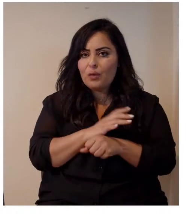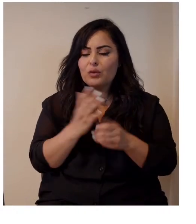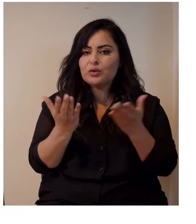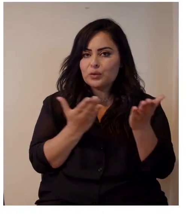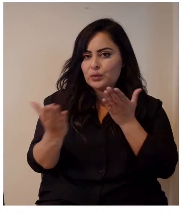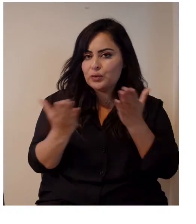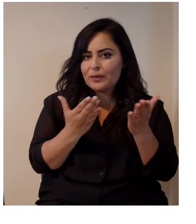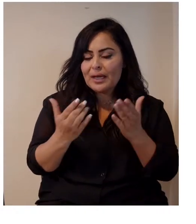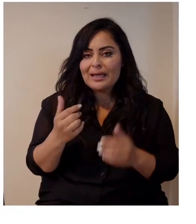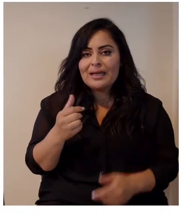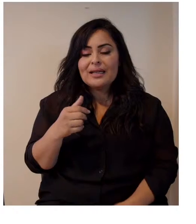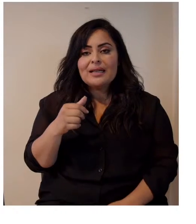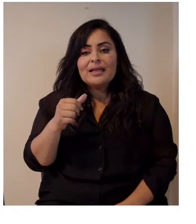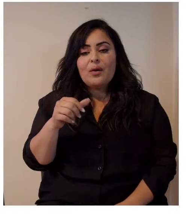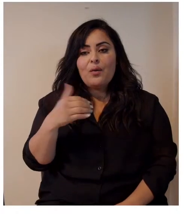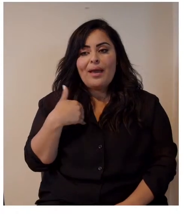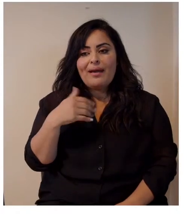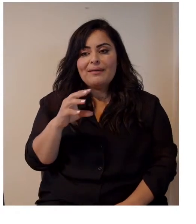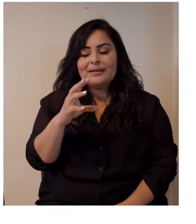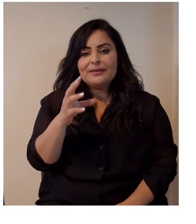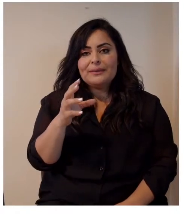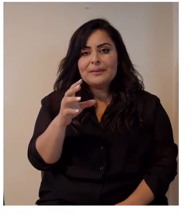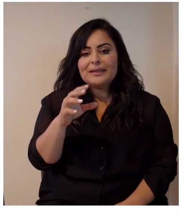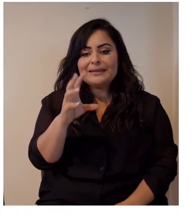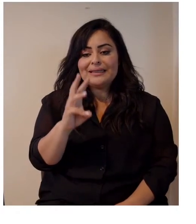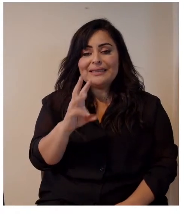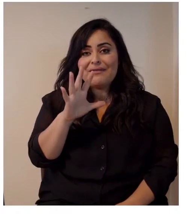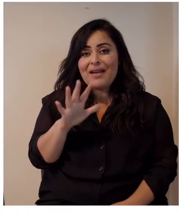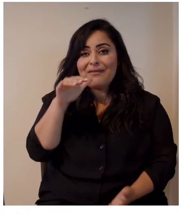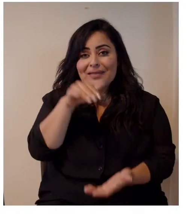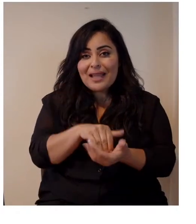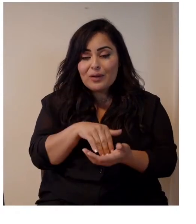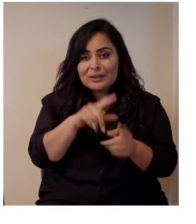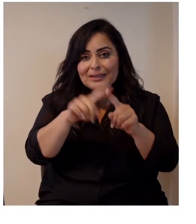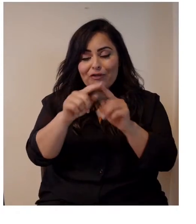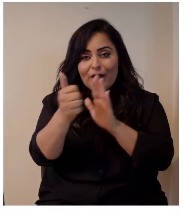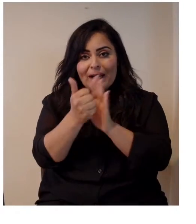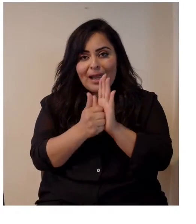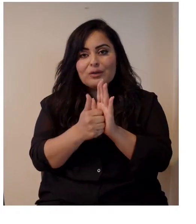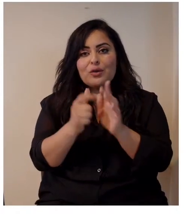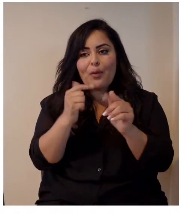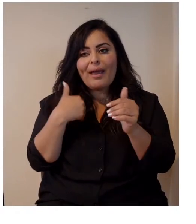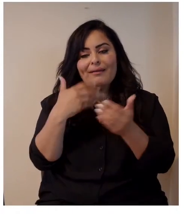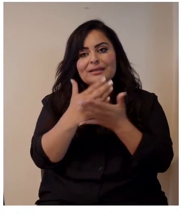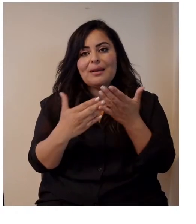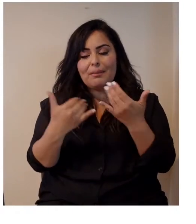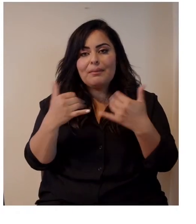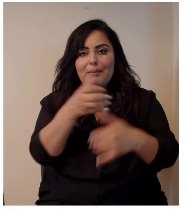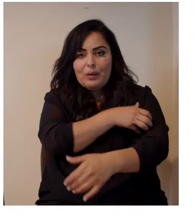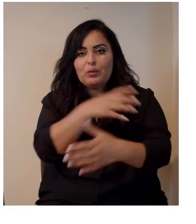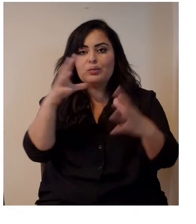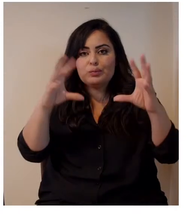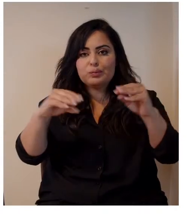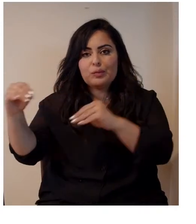p.m., we had 169 outages out of 65,000 accounts, and we're working hard to restore all of those.